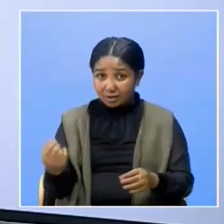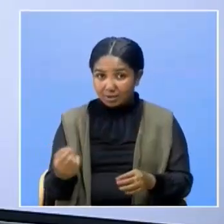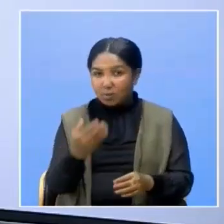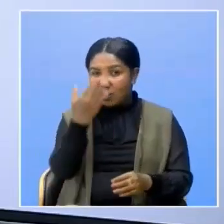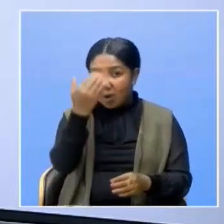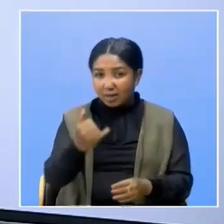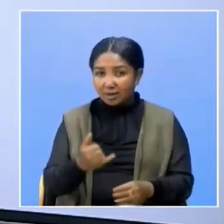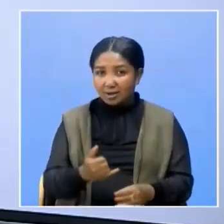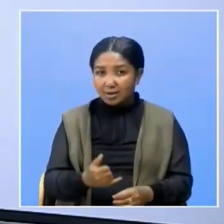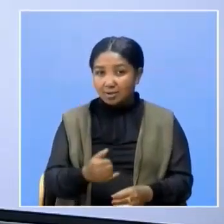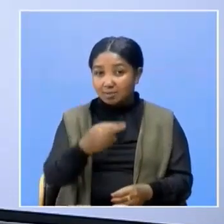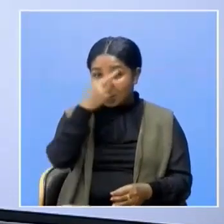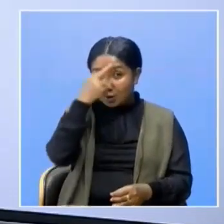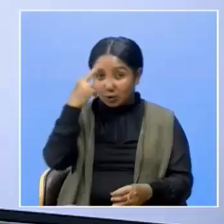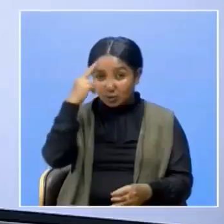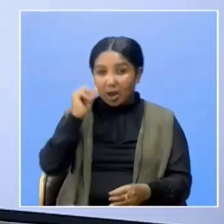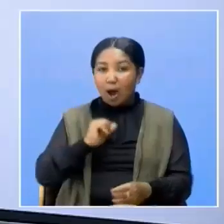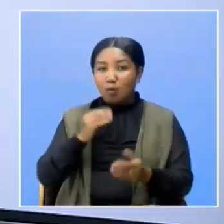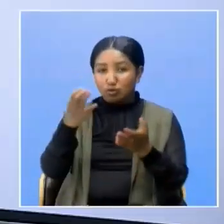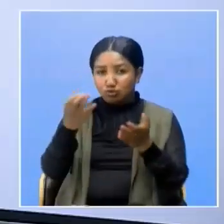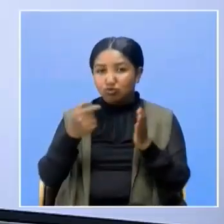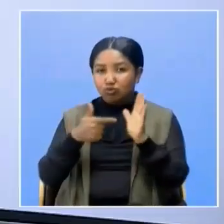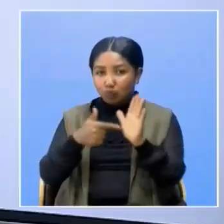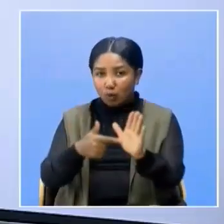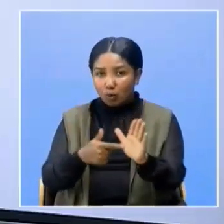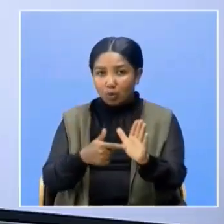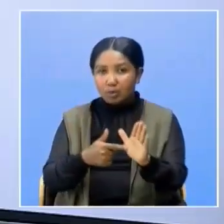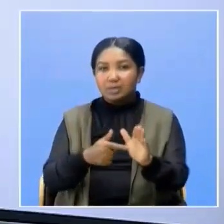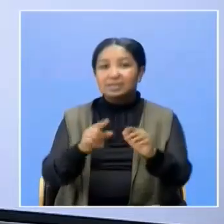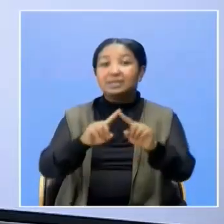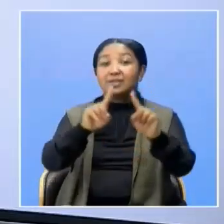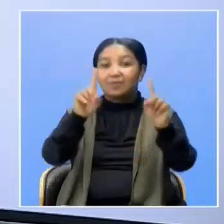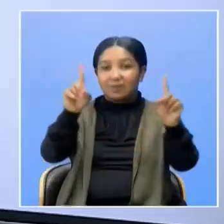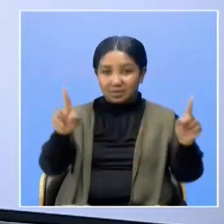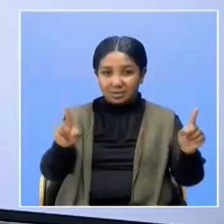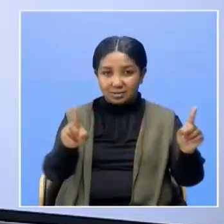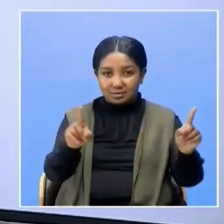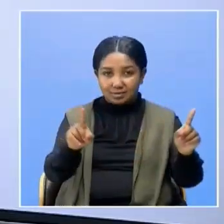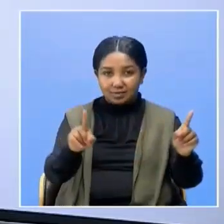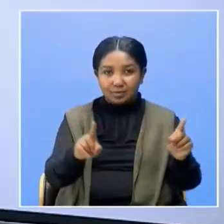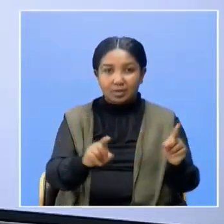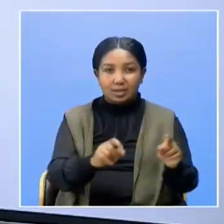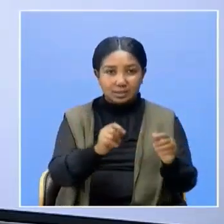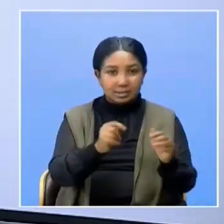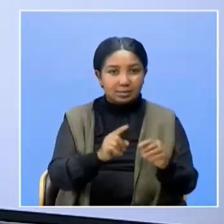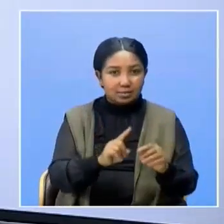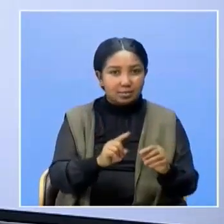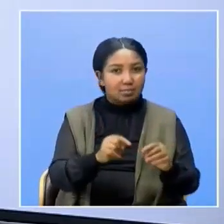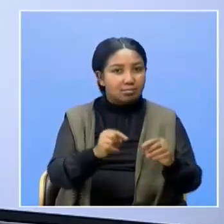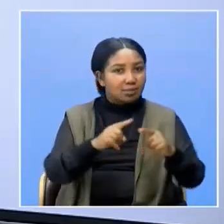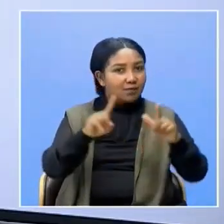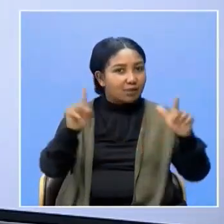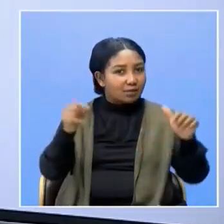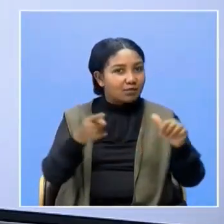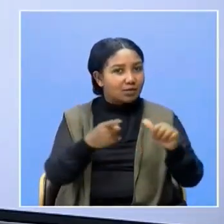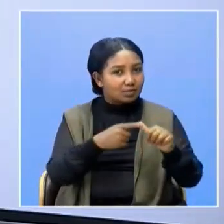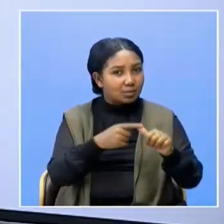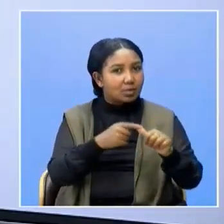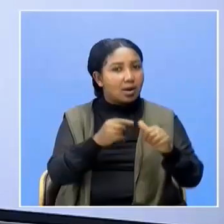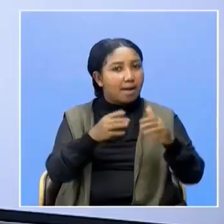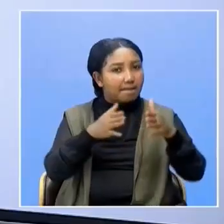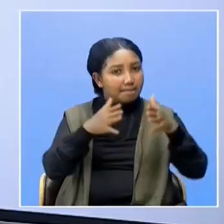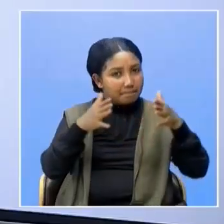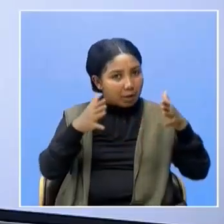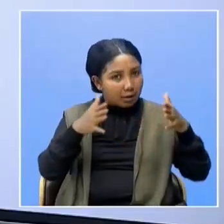Why? Because I want to show what? The difference. Yes? Something is getting different. At first, it was